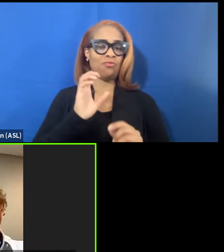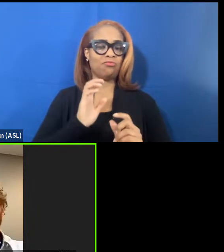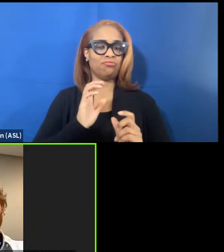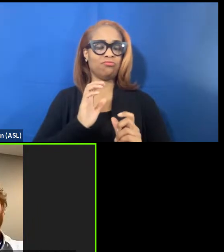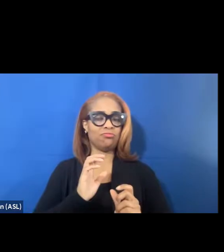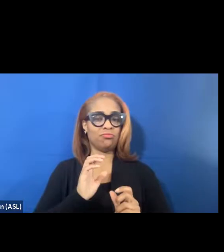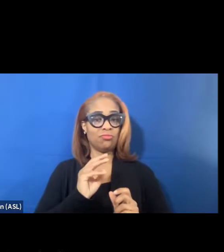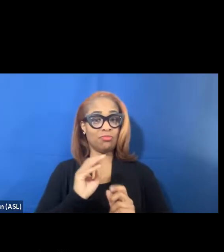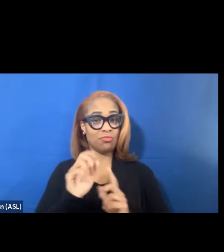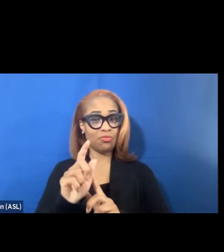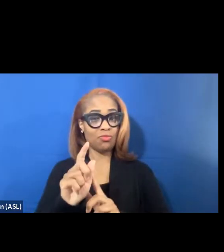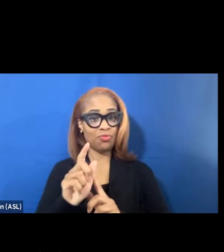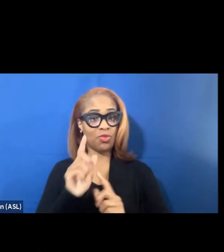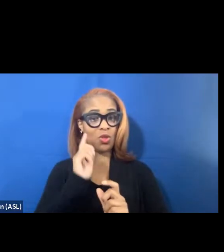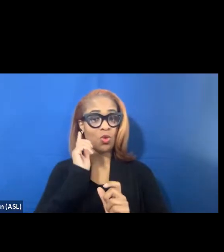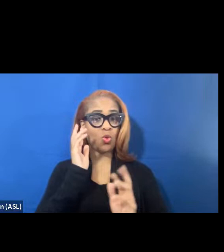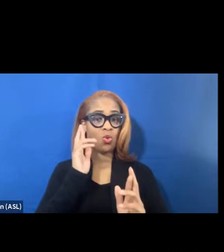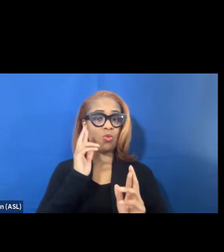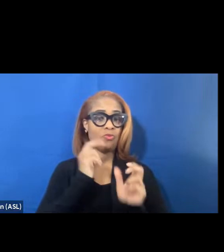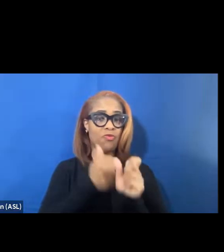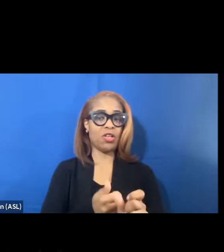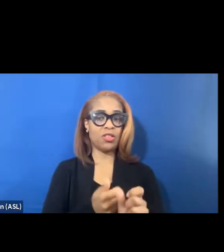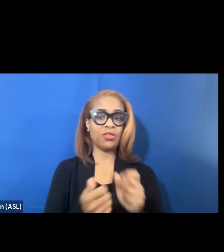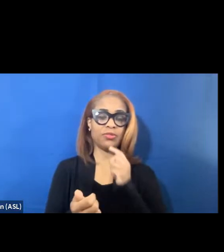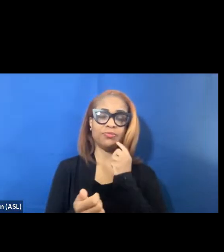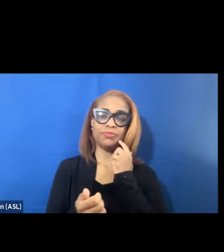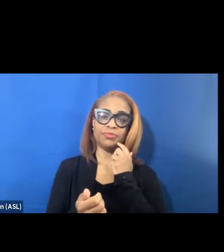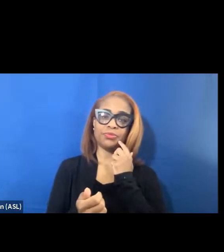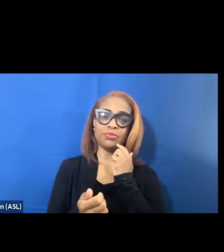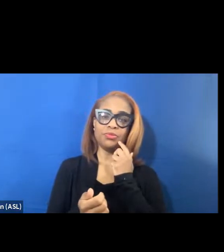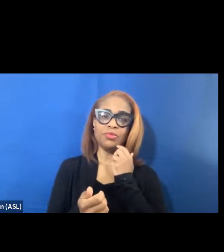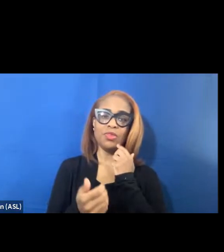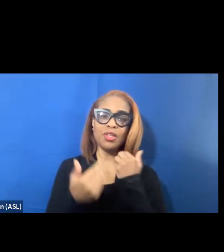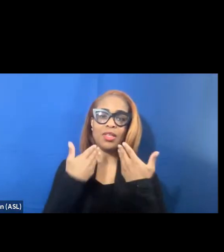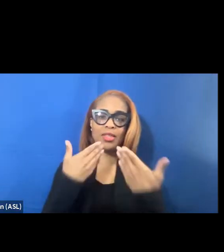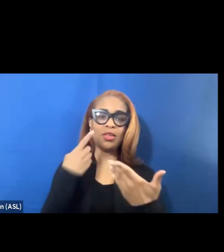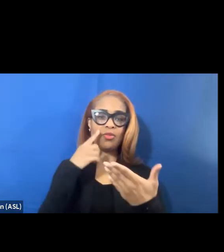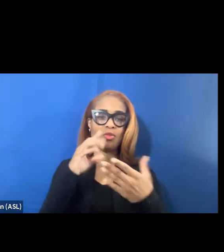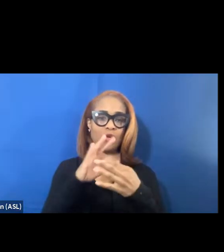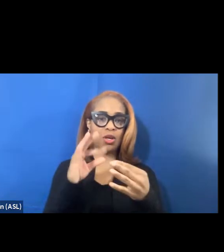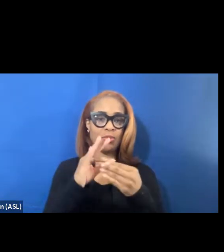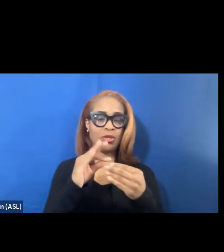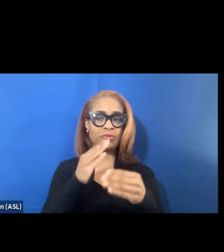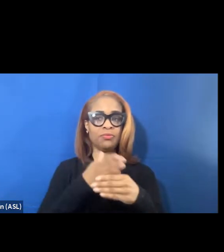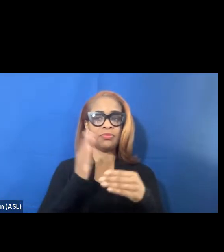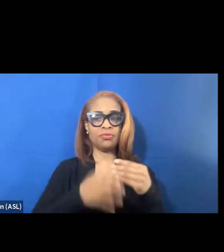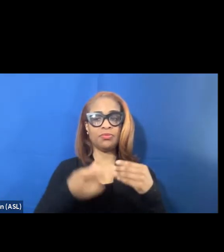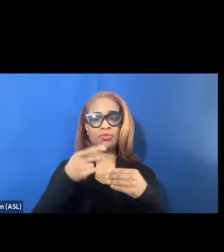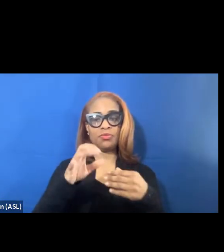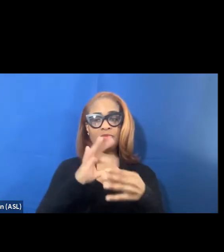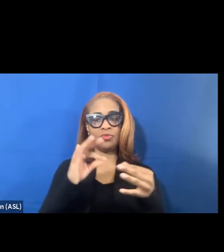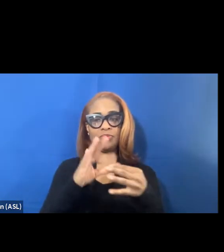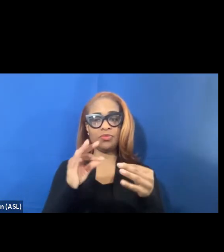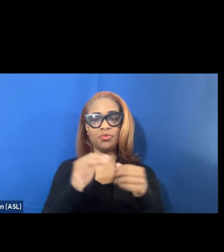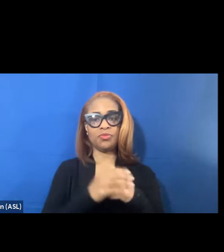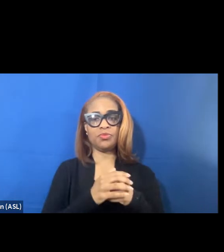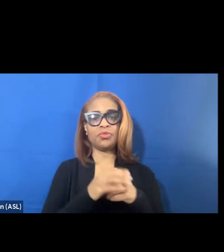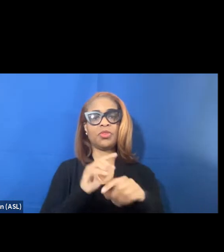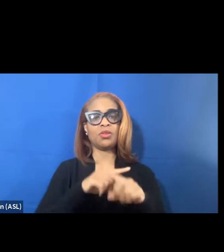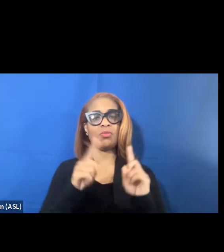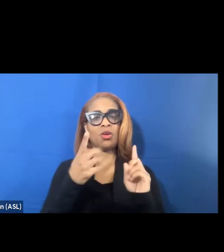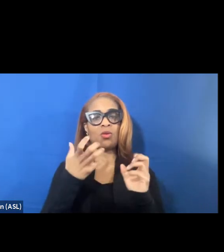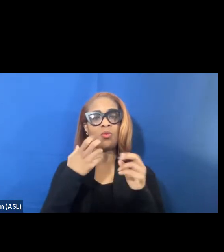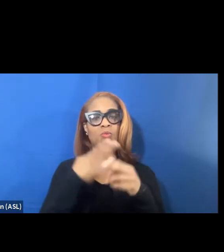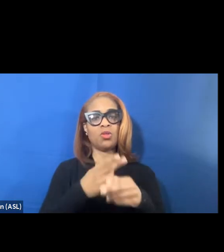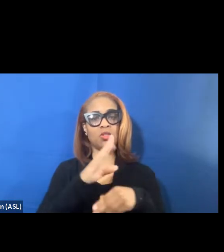you'll follow thank you for addressing the commission that concludes our public comment however i would like to mention that